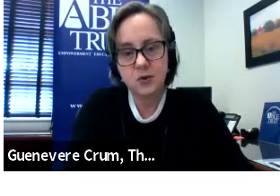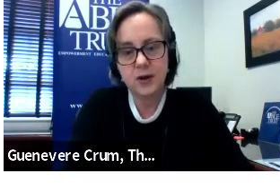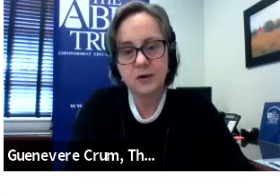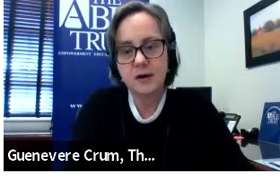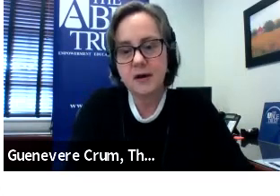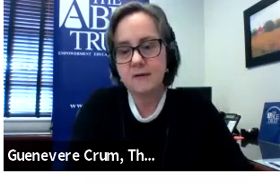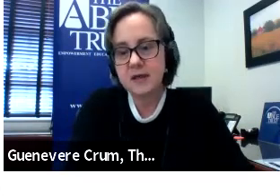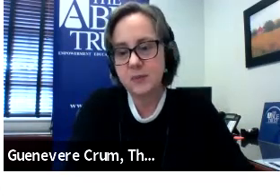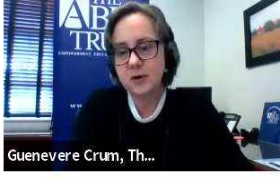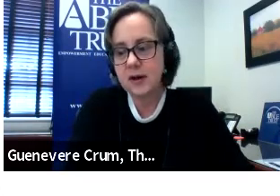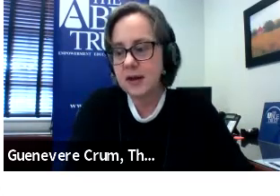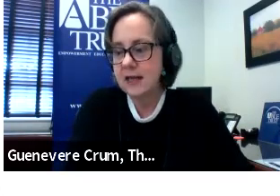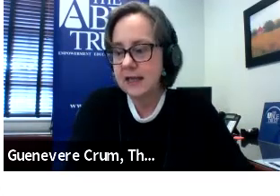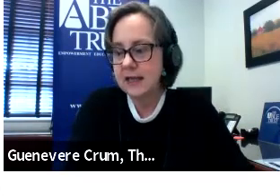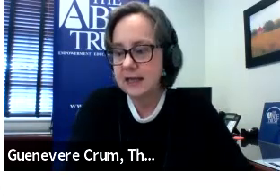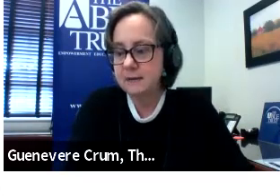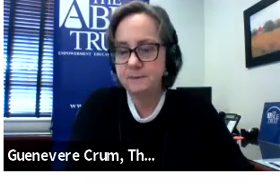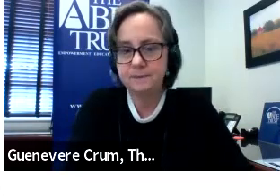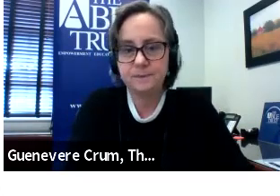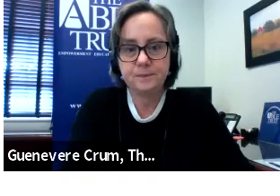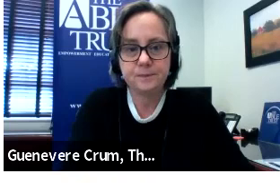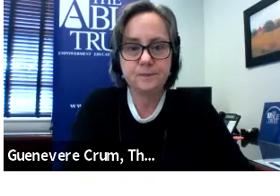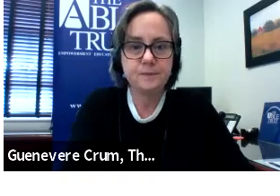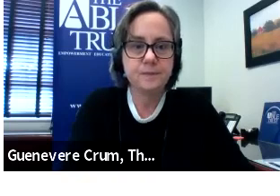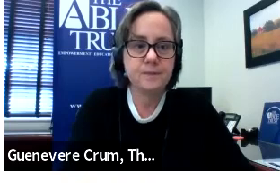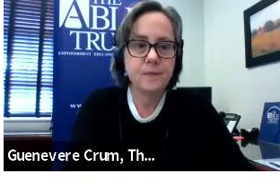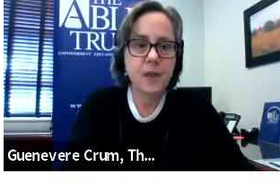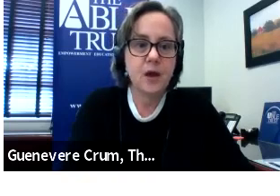find us on Twitter, Facebook, and LinkedIn.